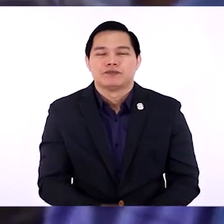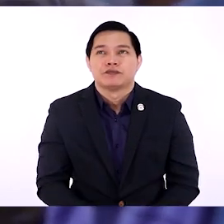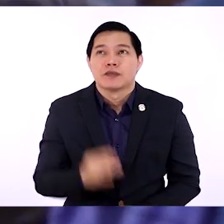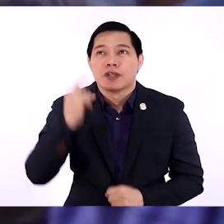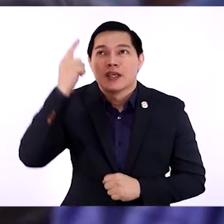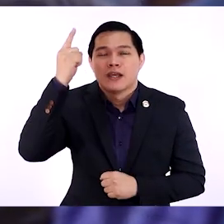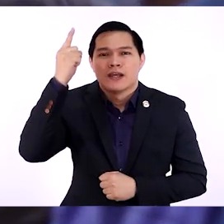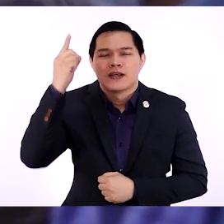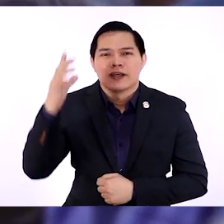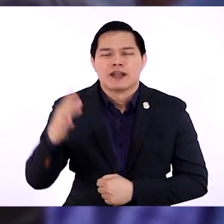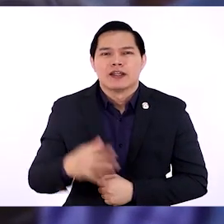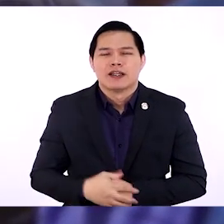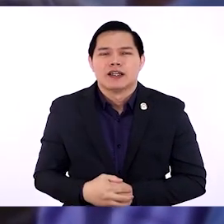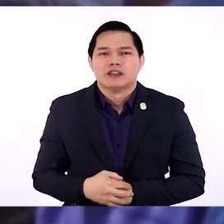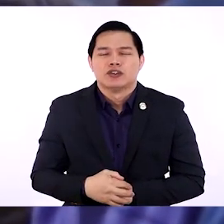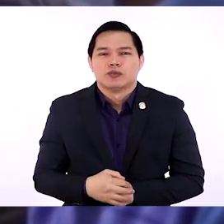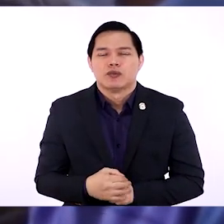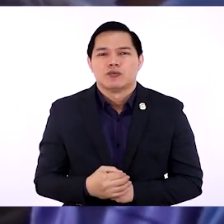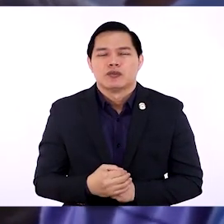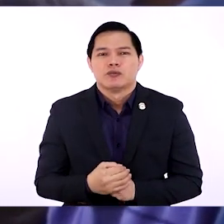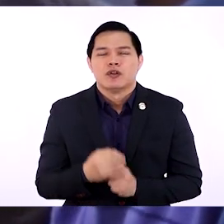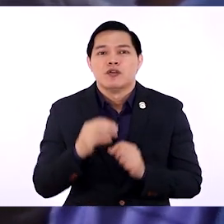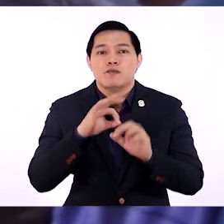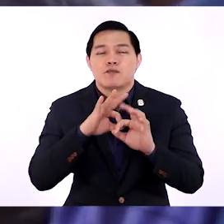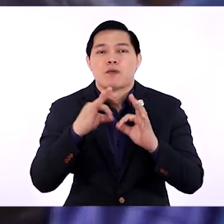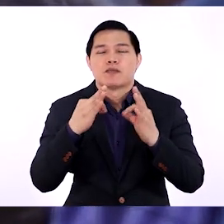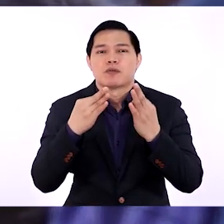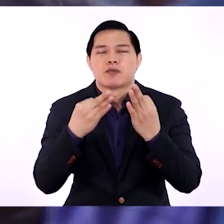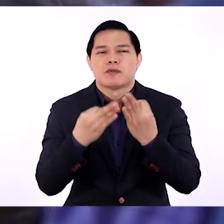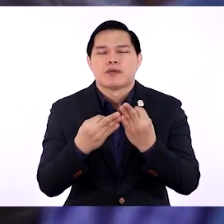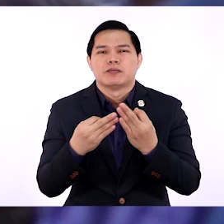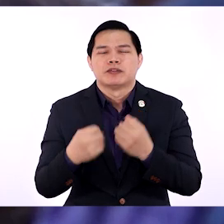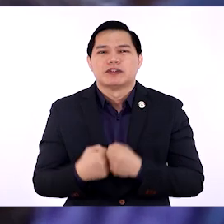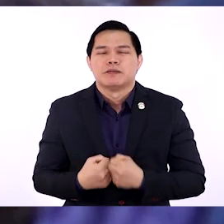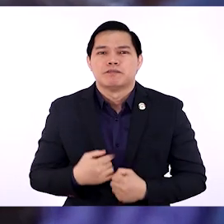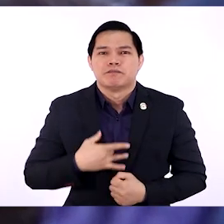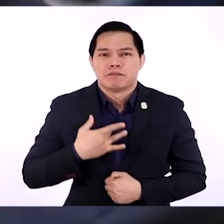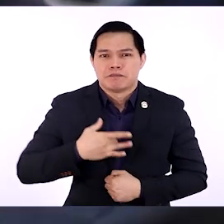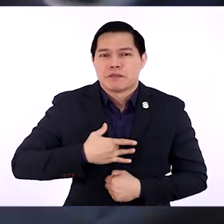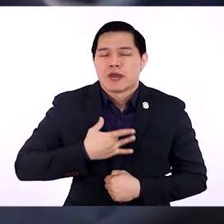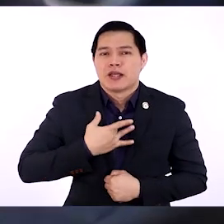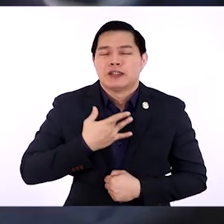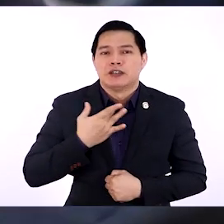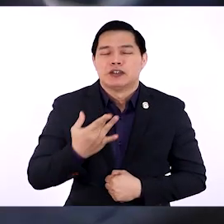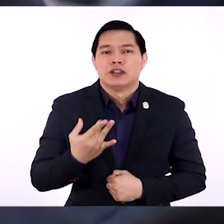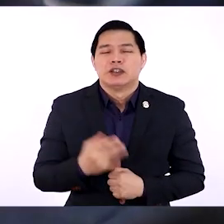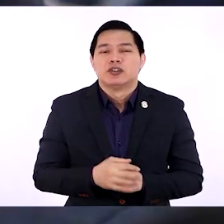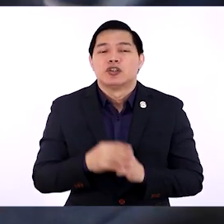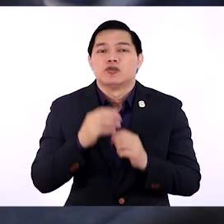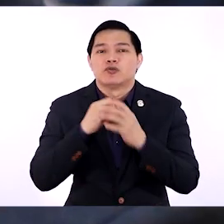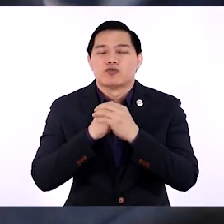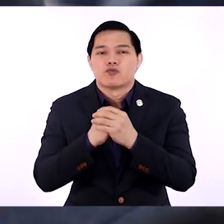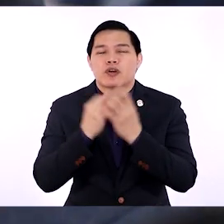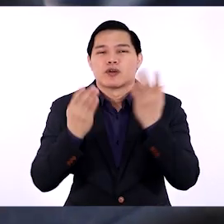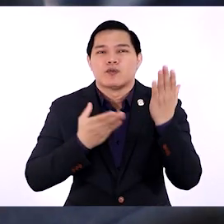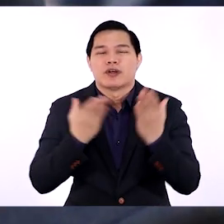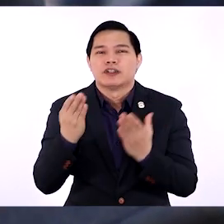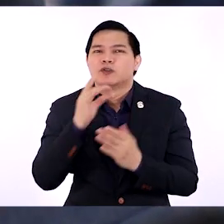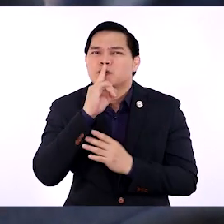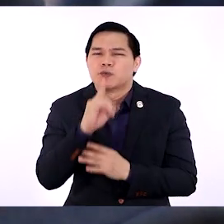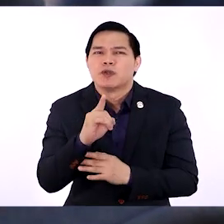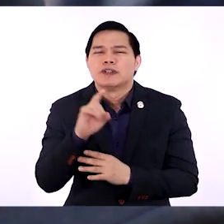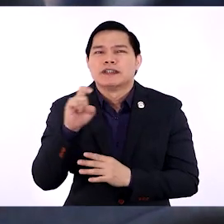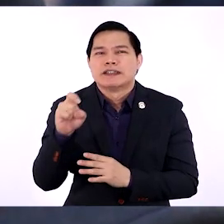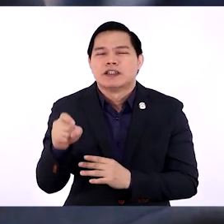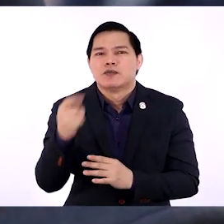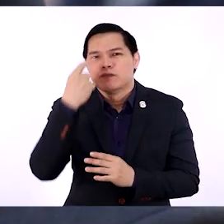God's love and mercy for every household were all the more felt during the special gathering. Truly, a much-needed